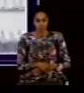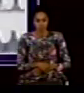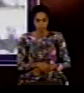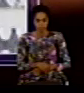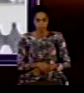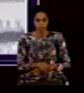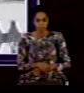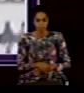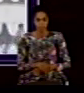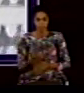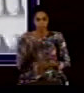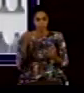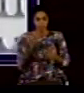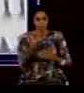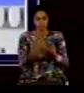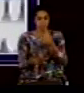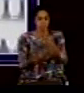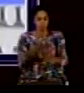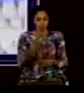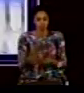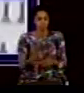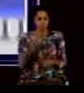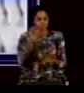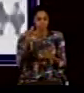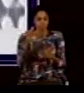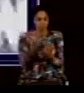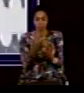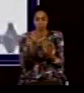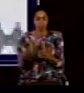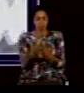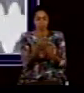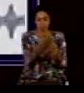without anybody assisting her.